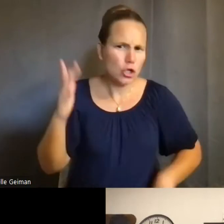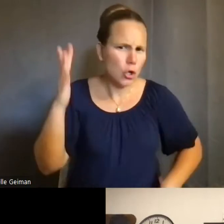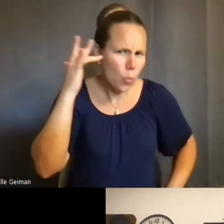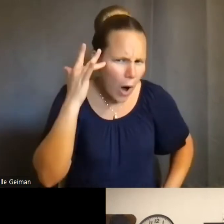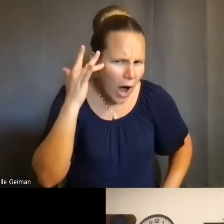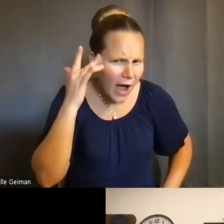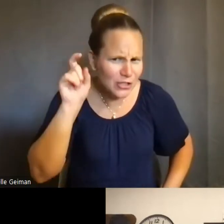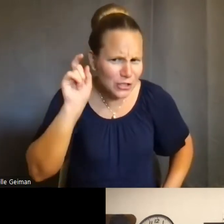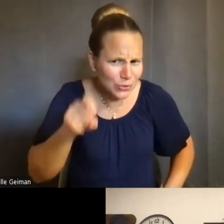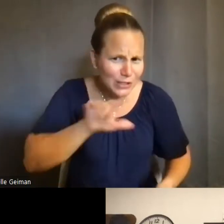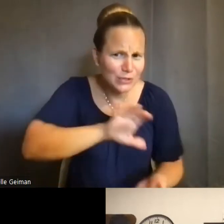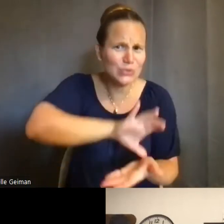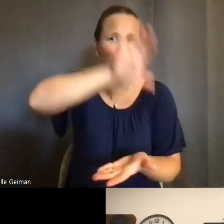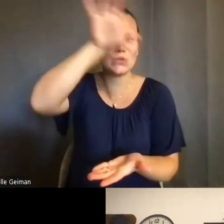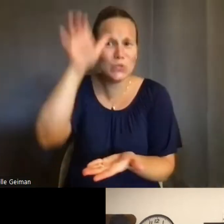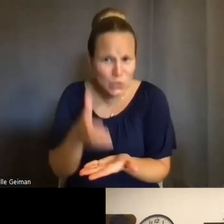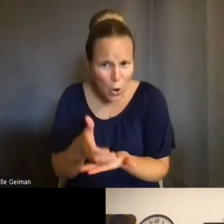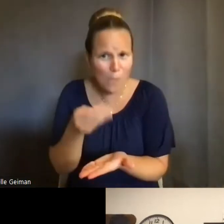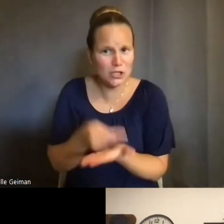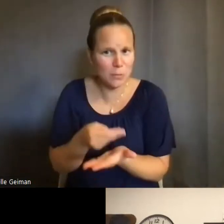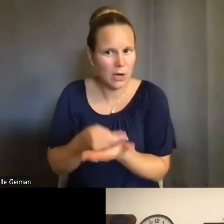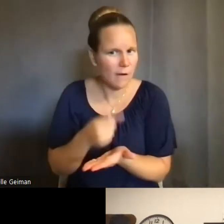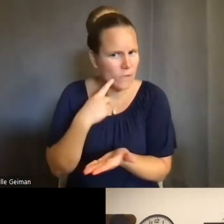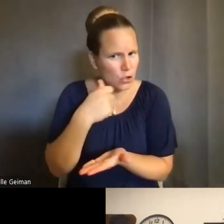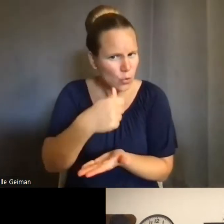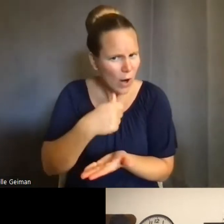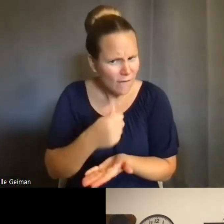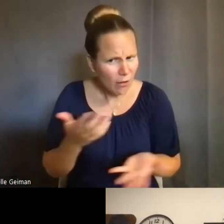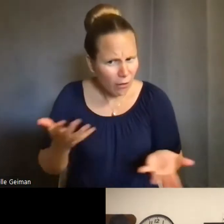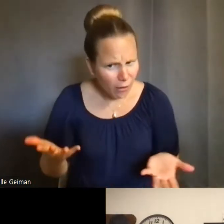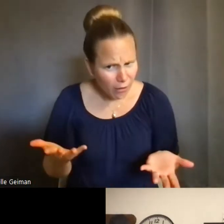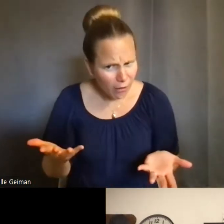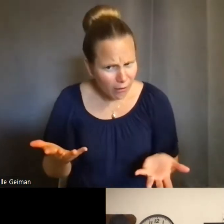need that much money for travel? Go ahead and answer that.